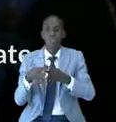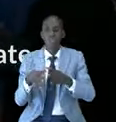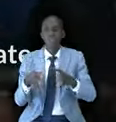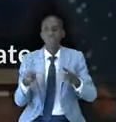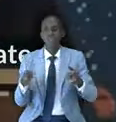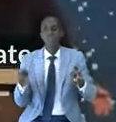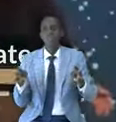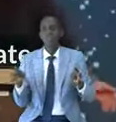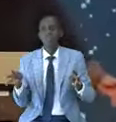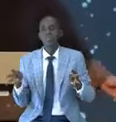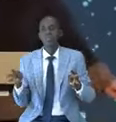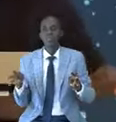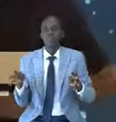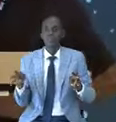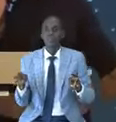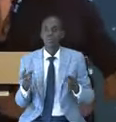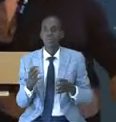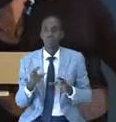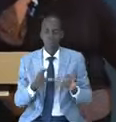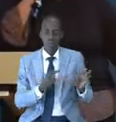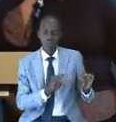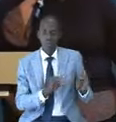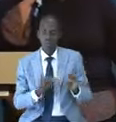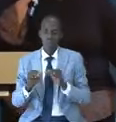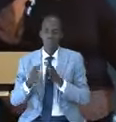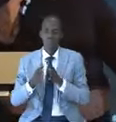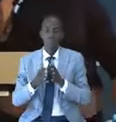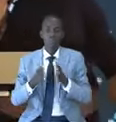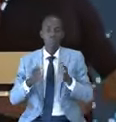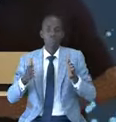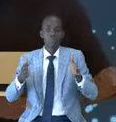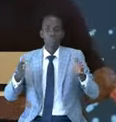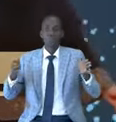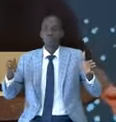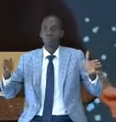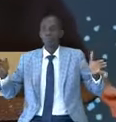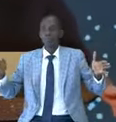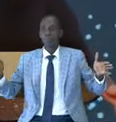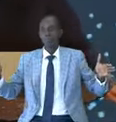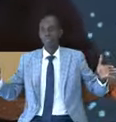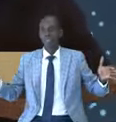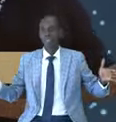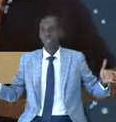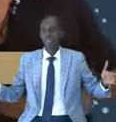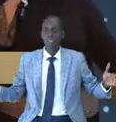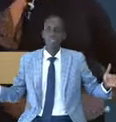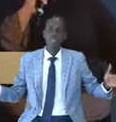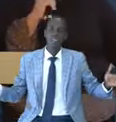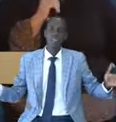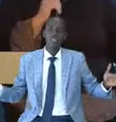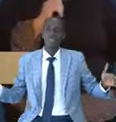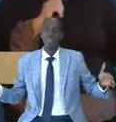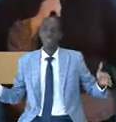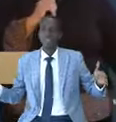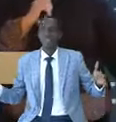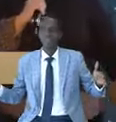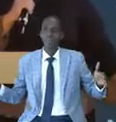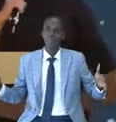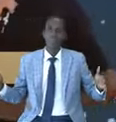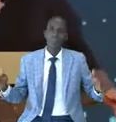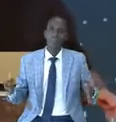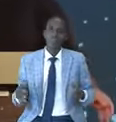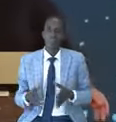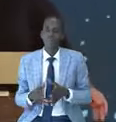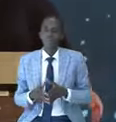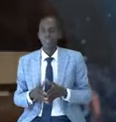Heaven's gates swing wide. There's an arm.